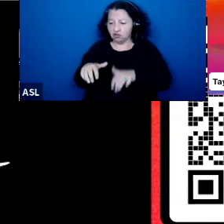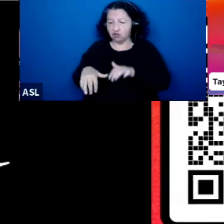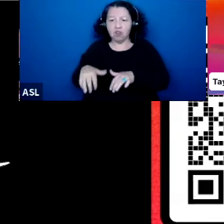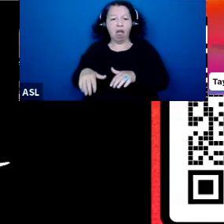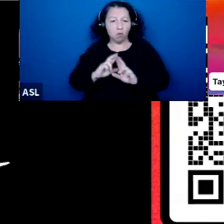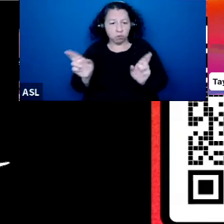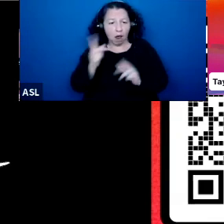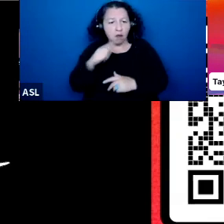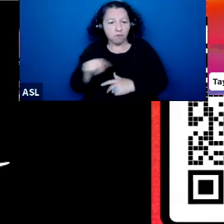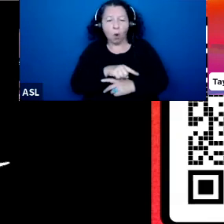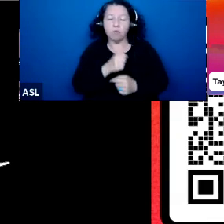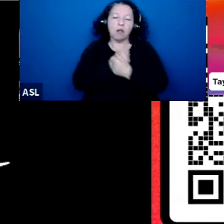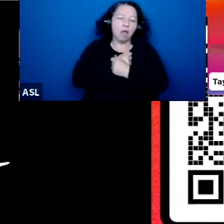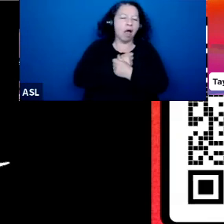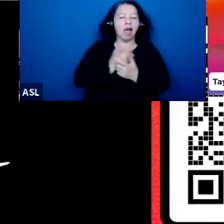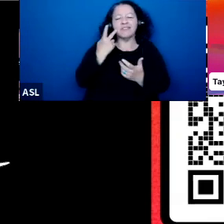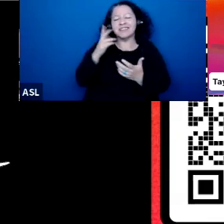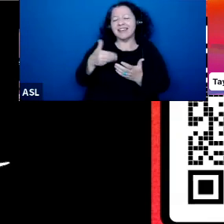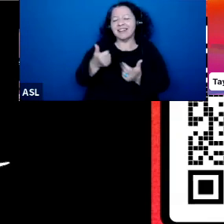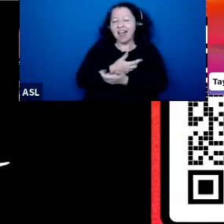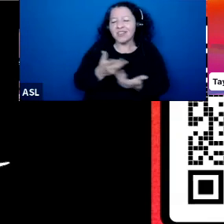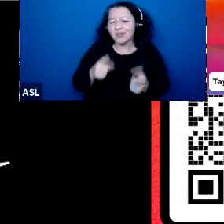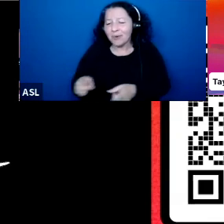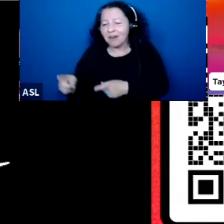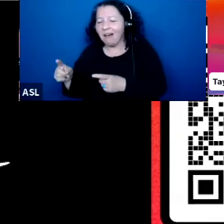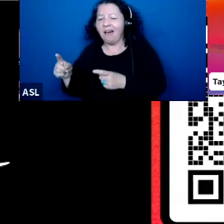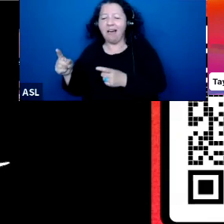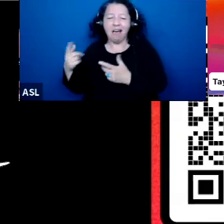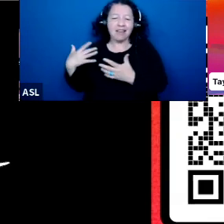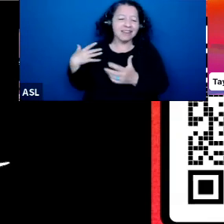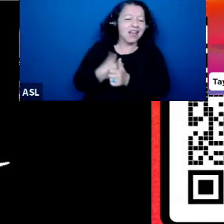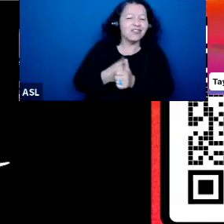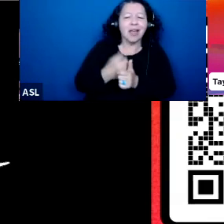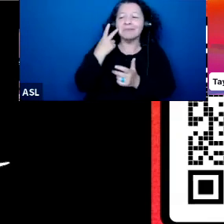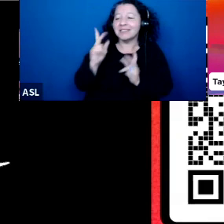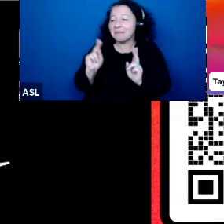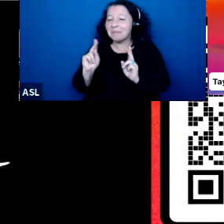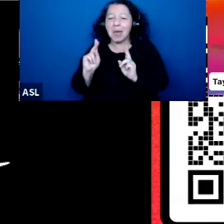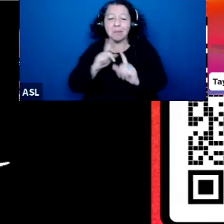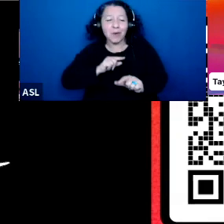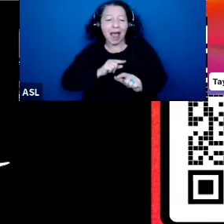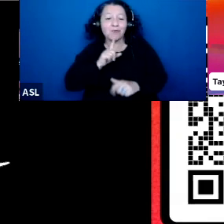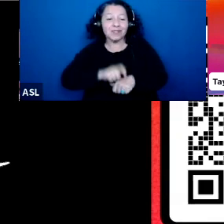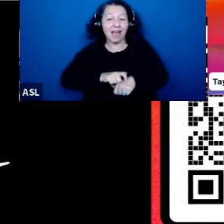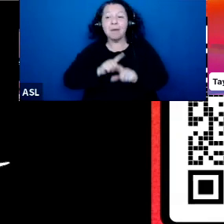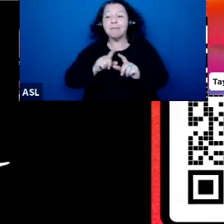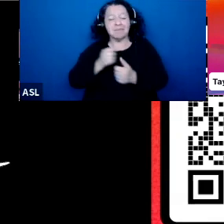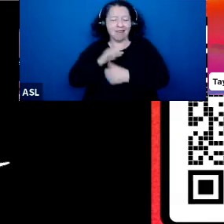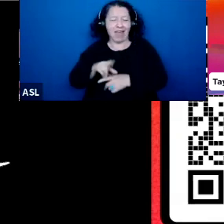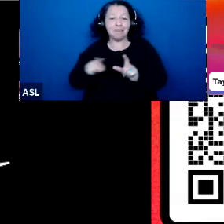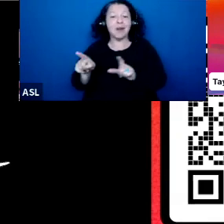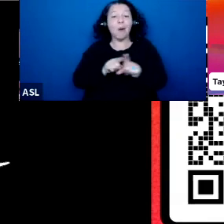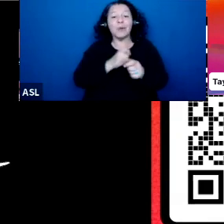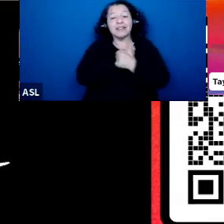are reacting in real time, love it. I would also love it if folks direct any dedicated questions in the